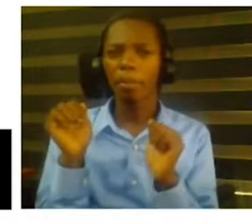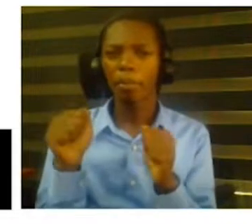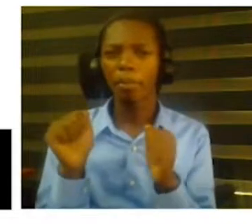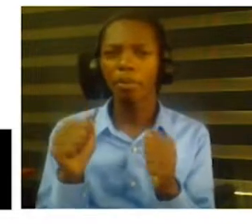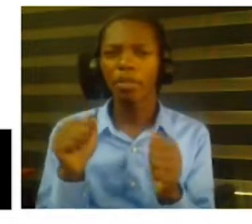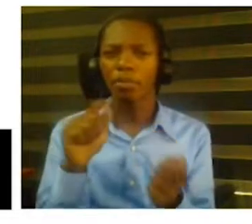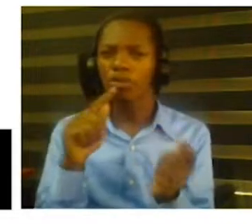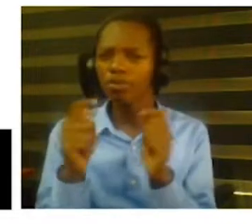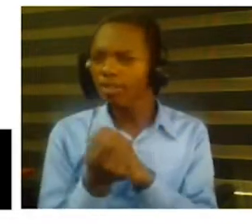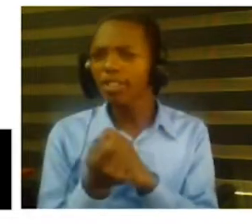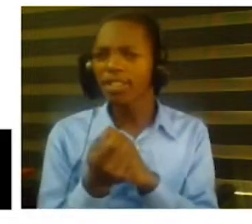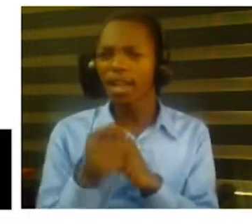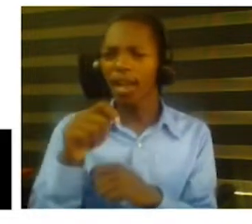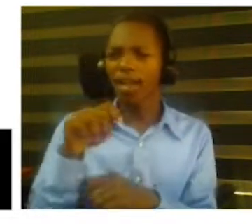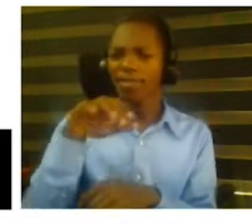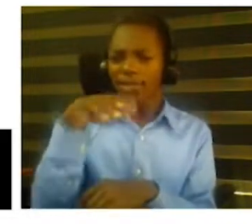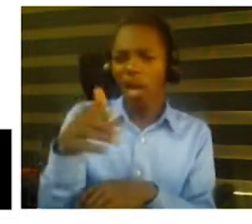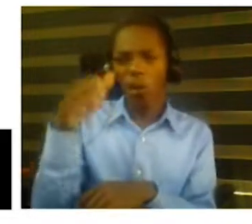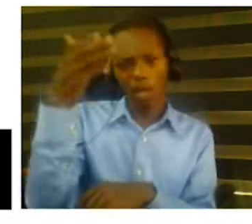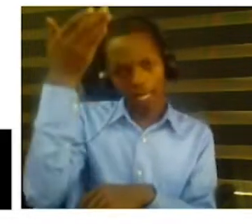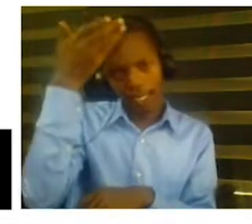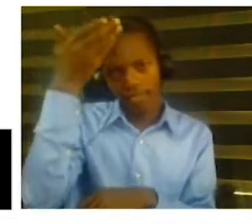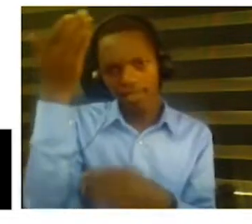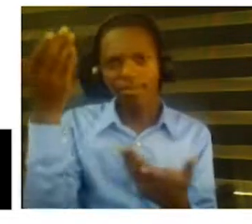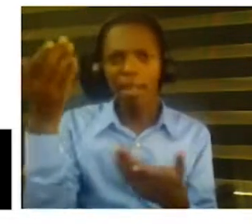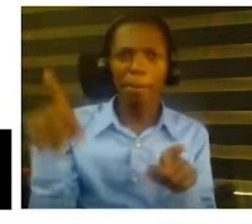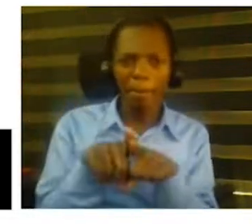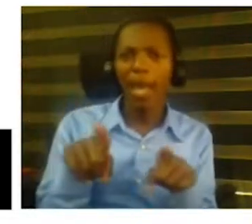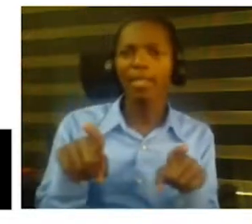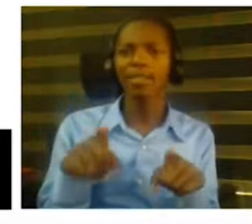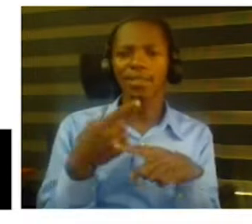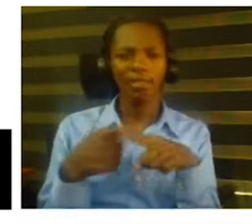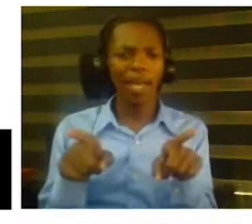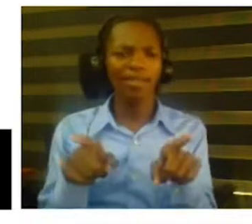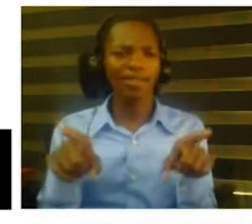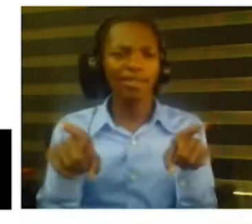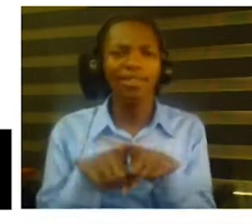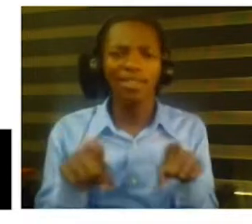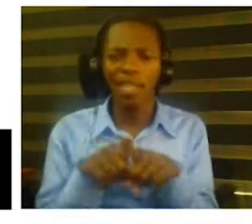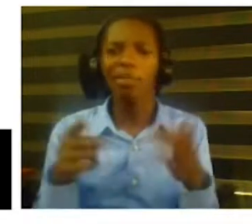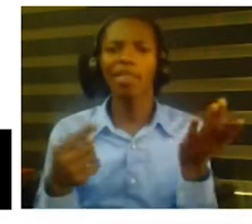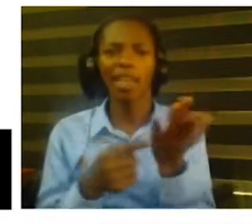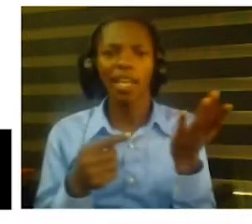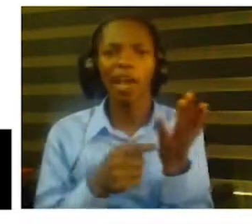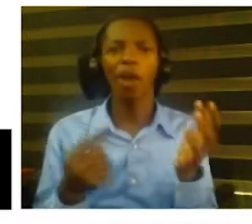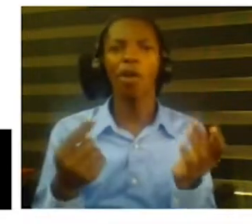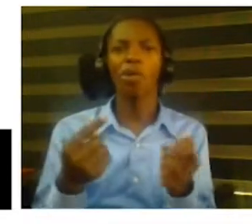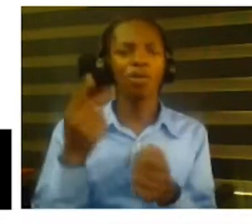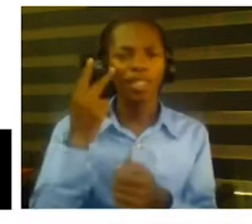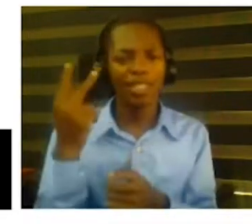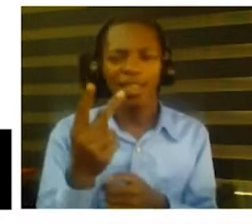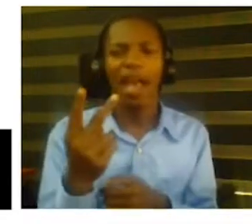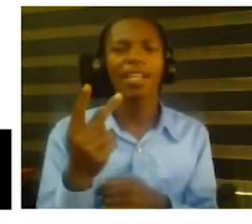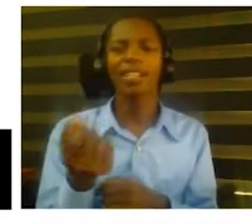yes. But also in the digital space, this is a medical app that's going through clinical trials at the moment